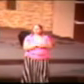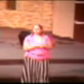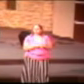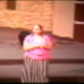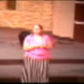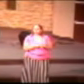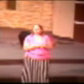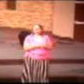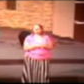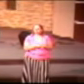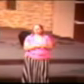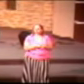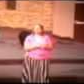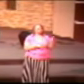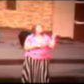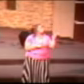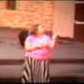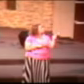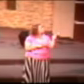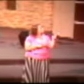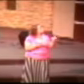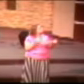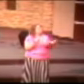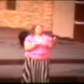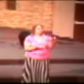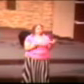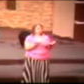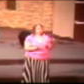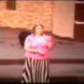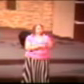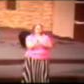He's probably the most popular man in the world.